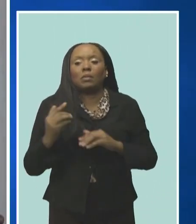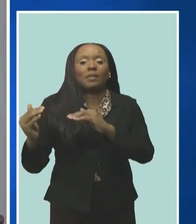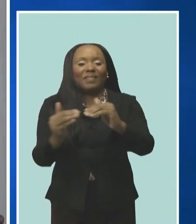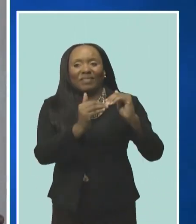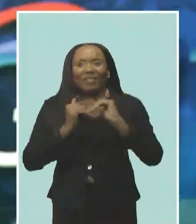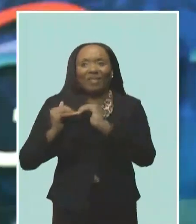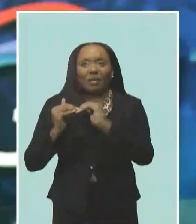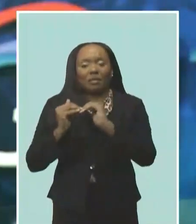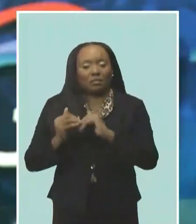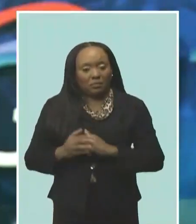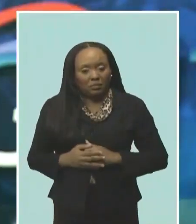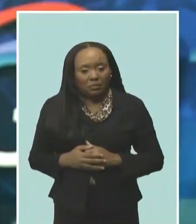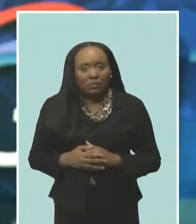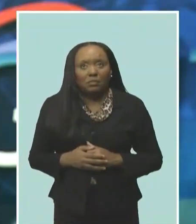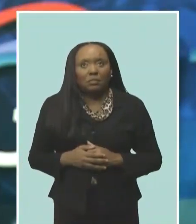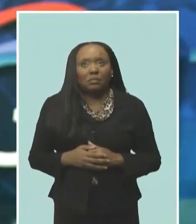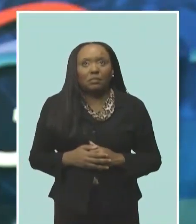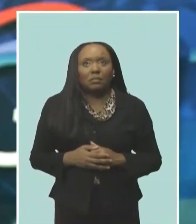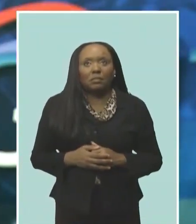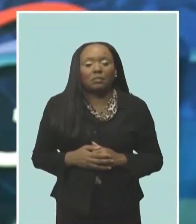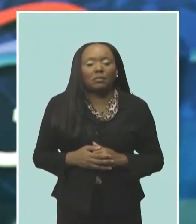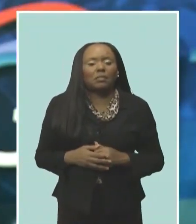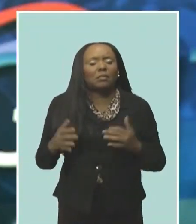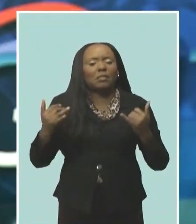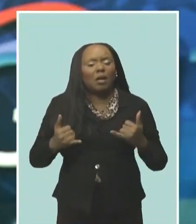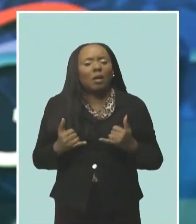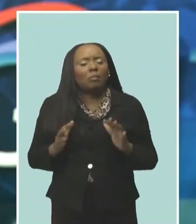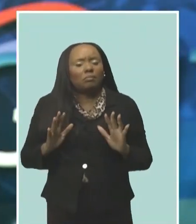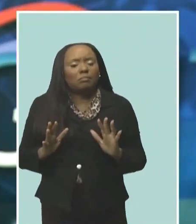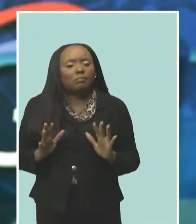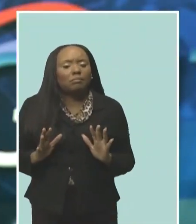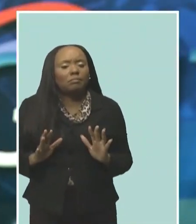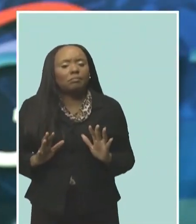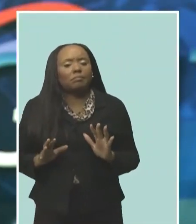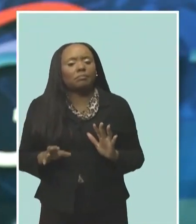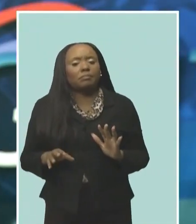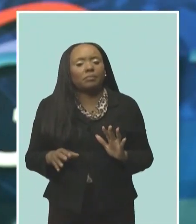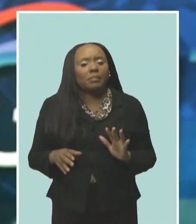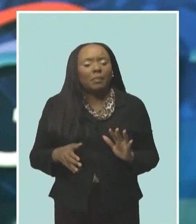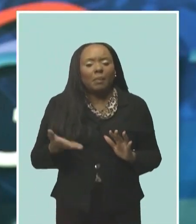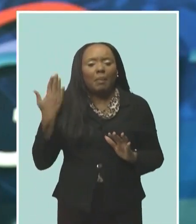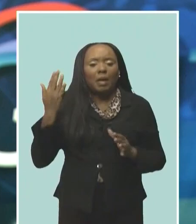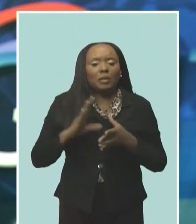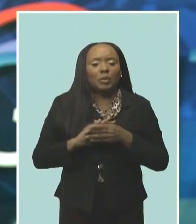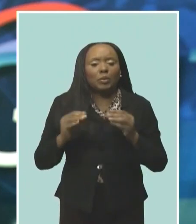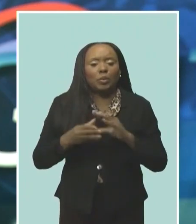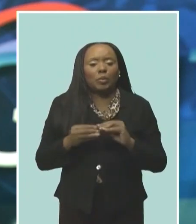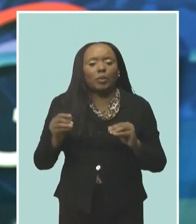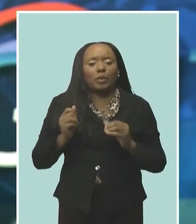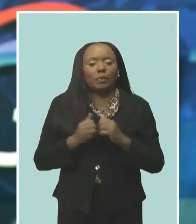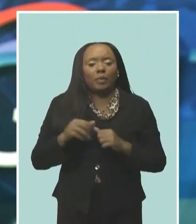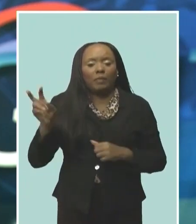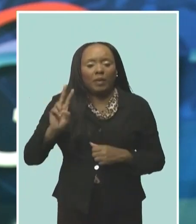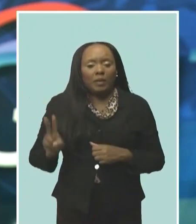everyone. Well, we return now to the signing agreements between Venezuela and its opposition, just to bring you some